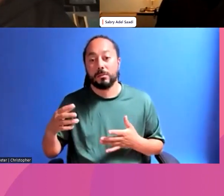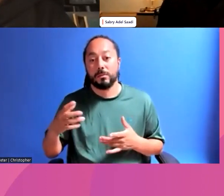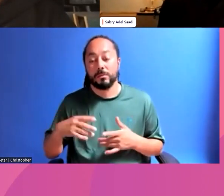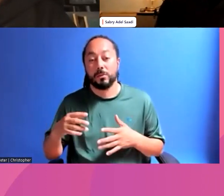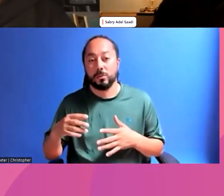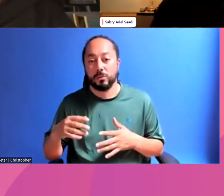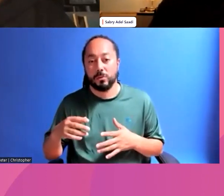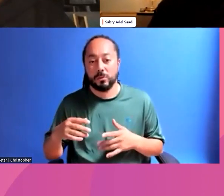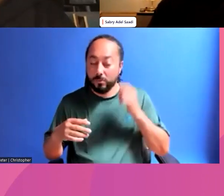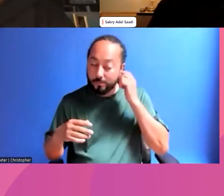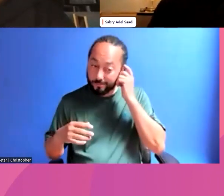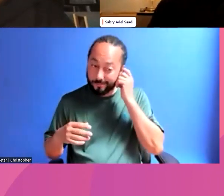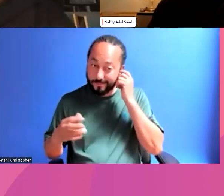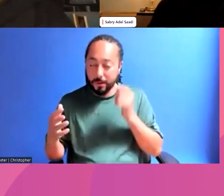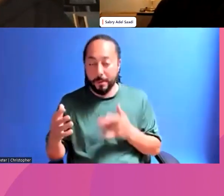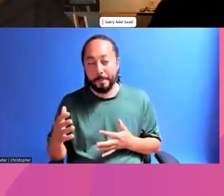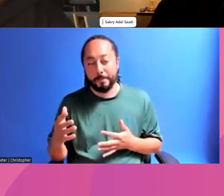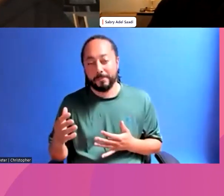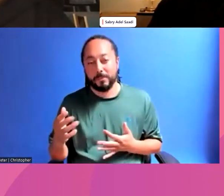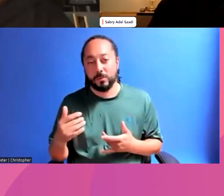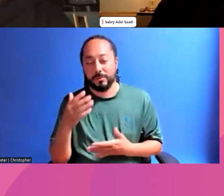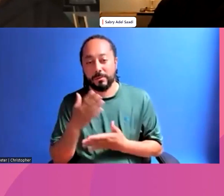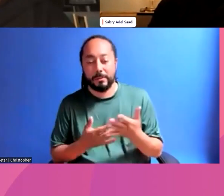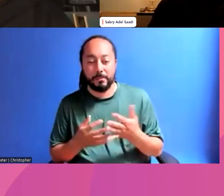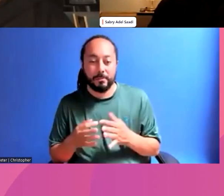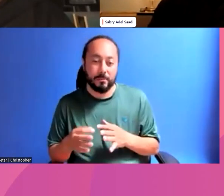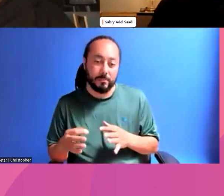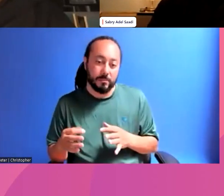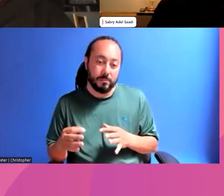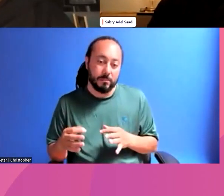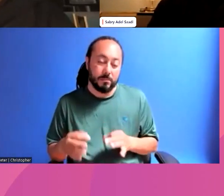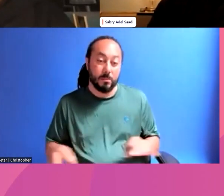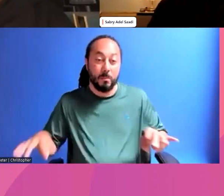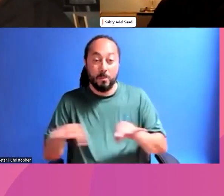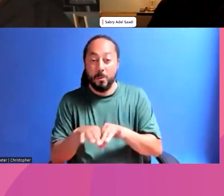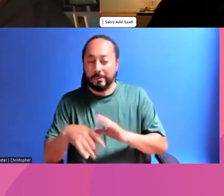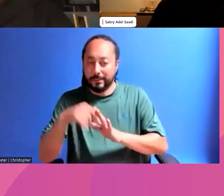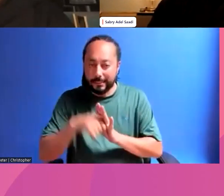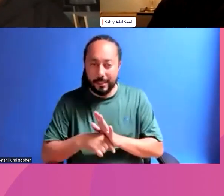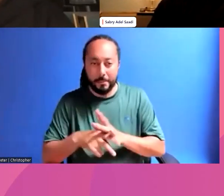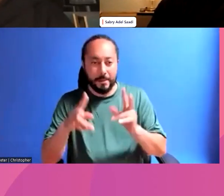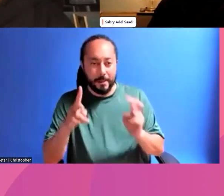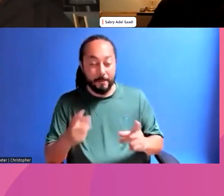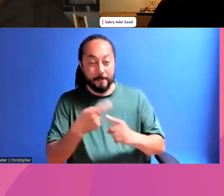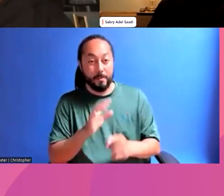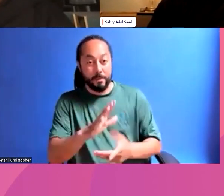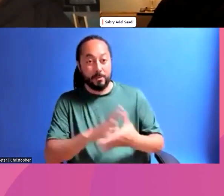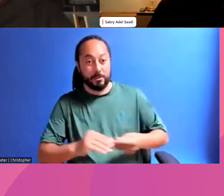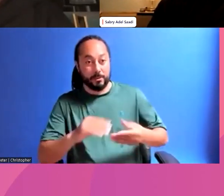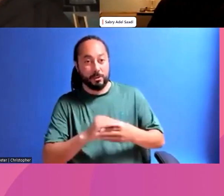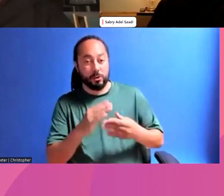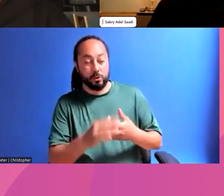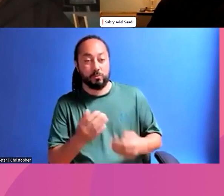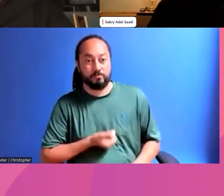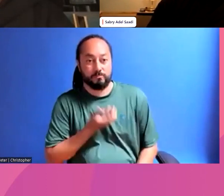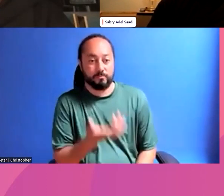pretty important or deep themes that come from the narrative that you share. And